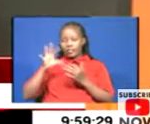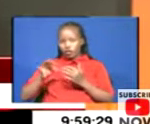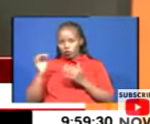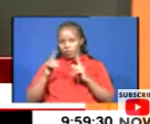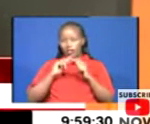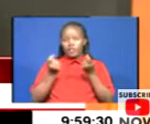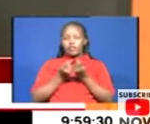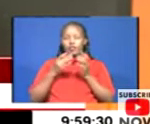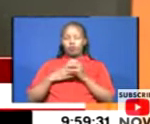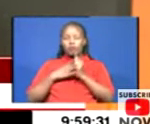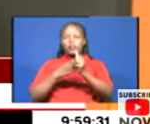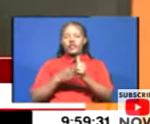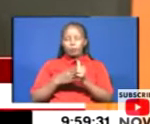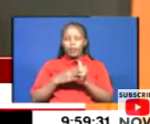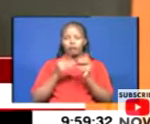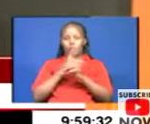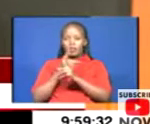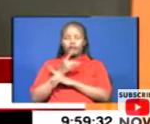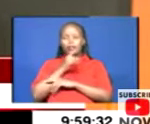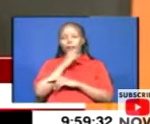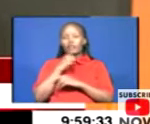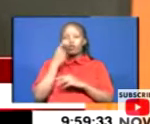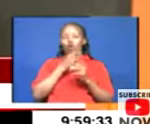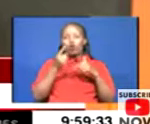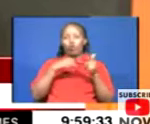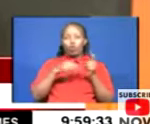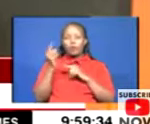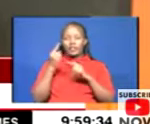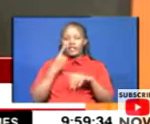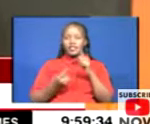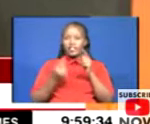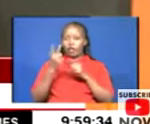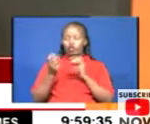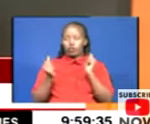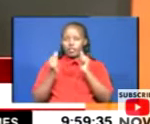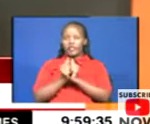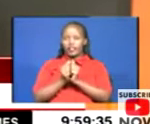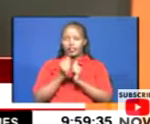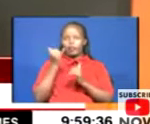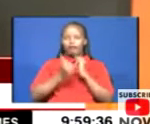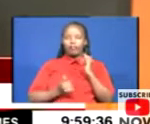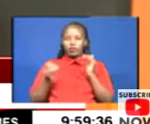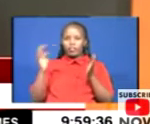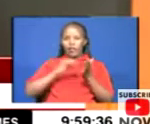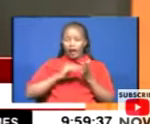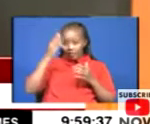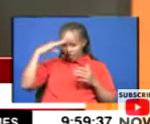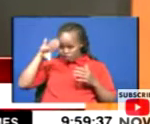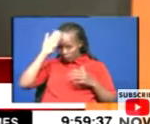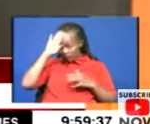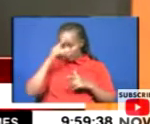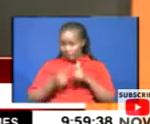by Vincent Aboubakar, who competed as a teenager at the 2010 World Cup finals and again in Brazil in 2014 when